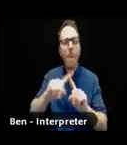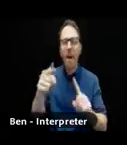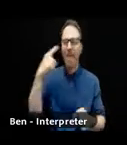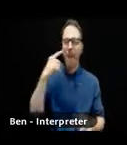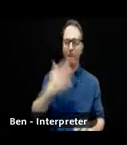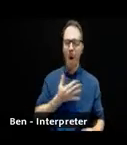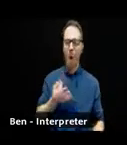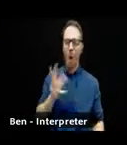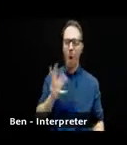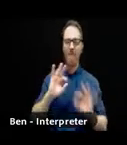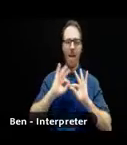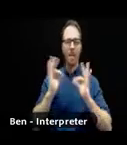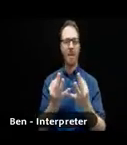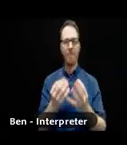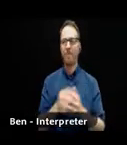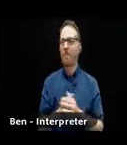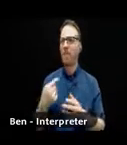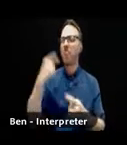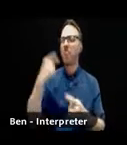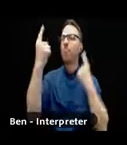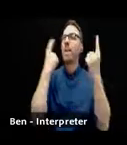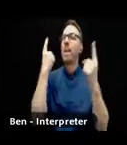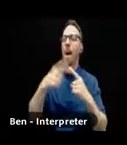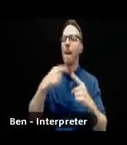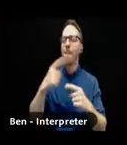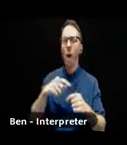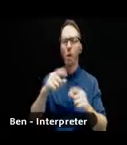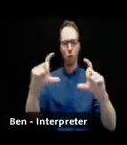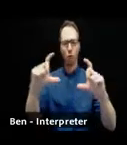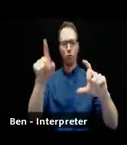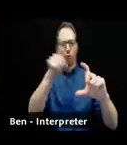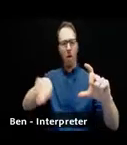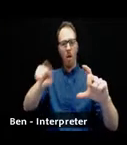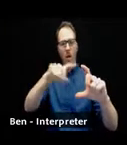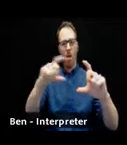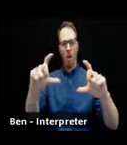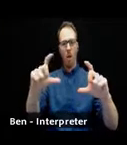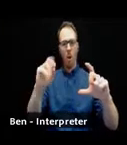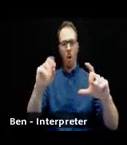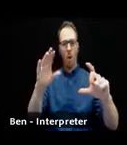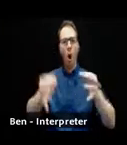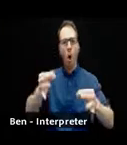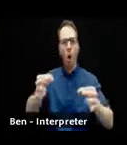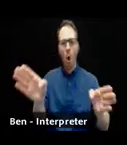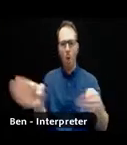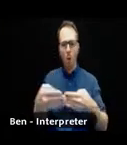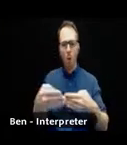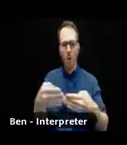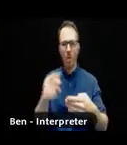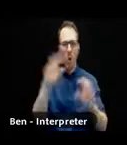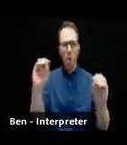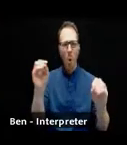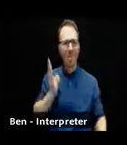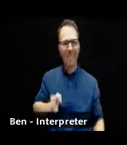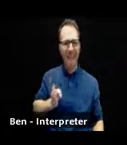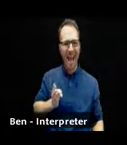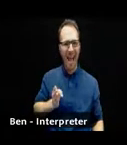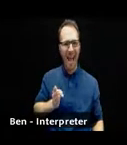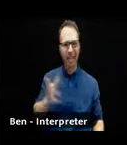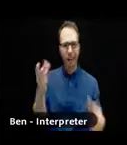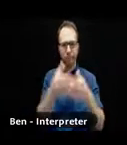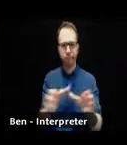own family, and I think about the shape of a circle versus a courtroom, I really think there are no sides, right?